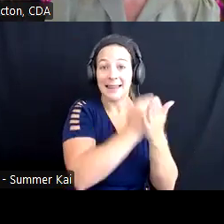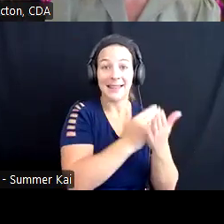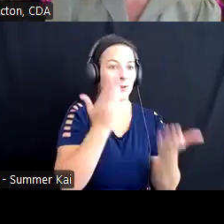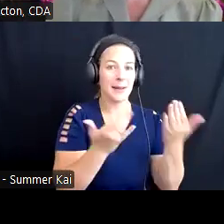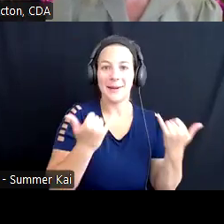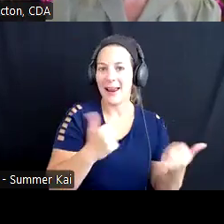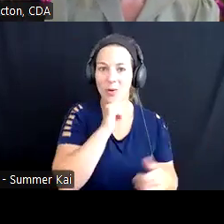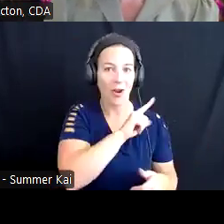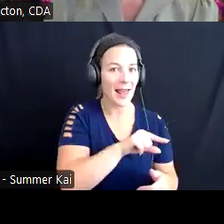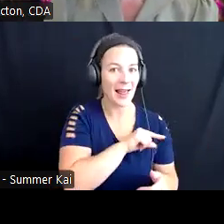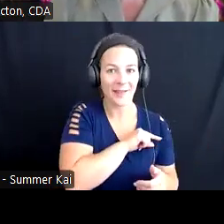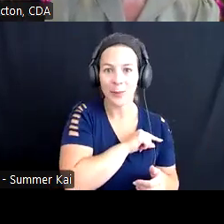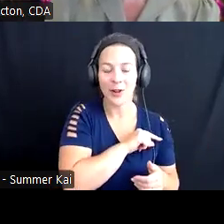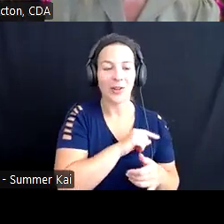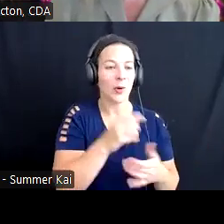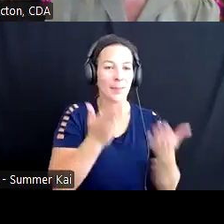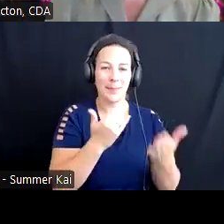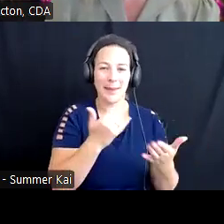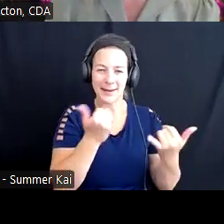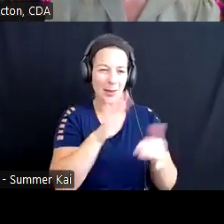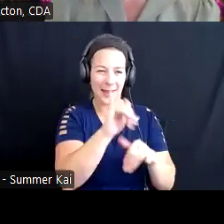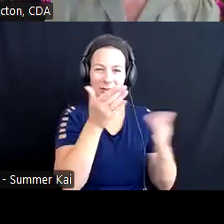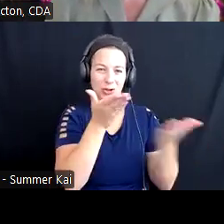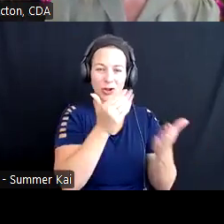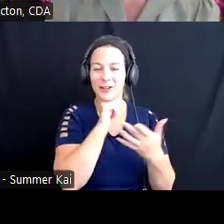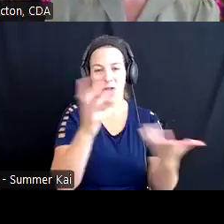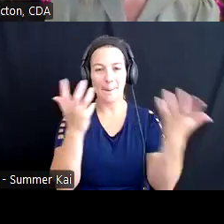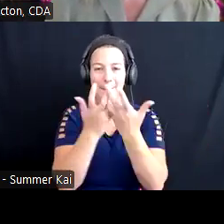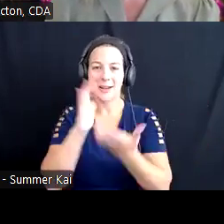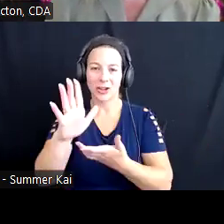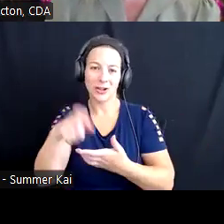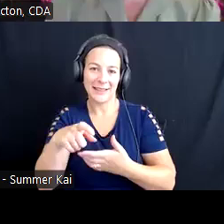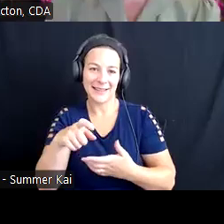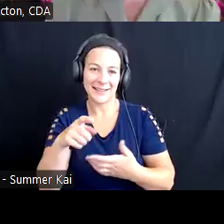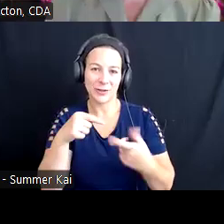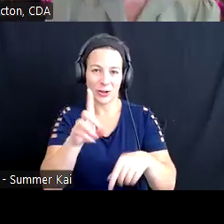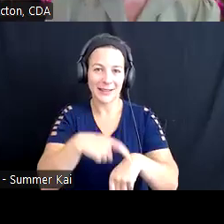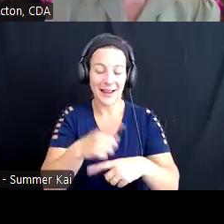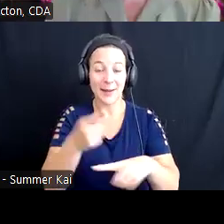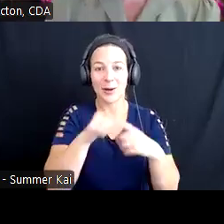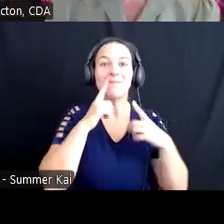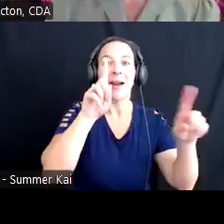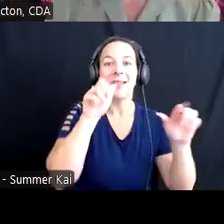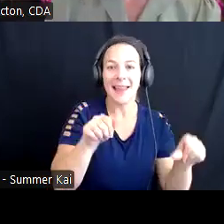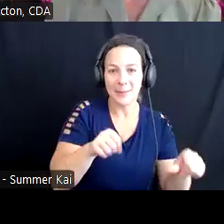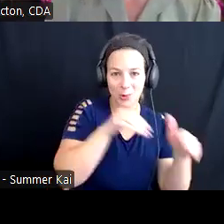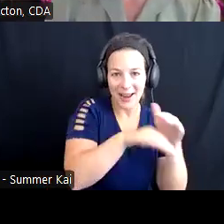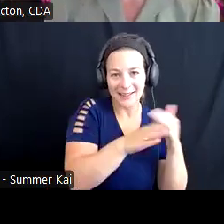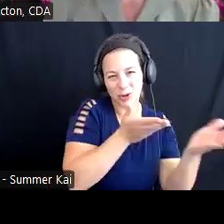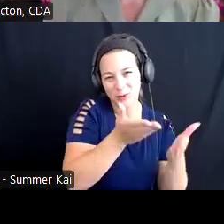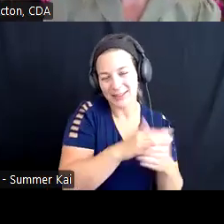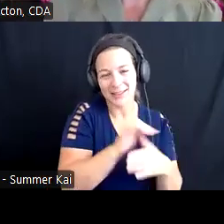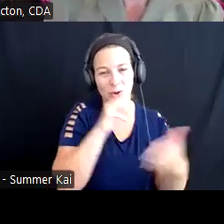services may no longer be appropriate for their level of needs at the time that they can access those services.